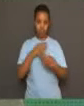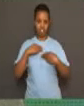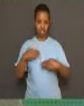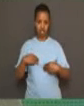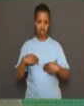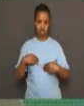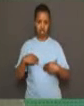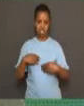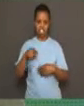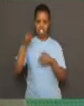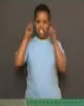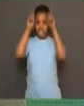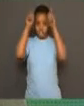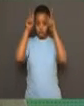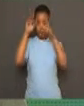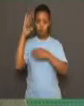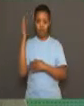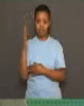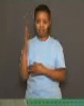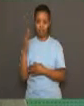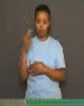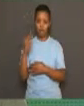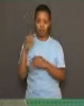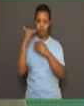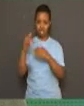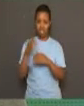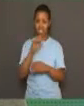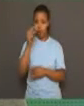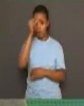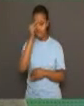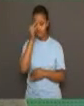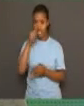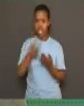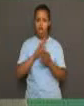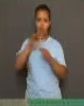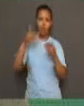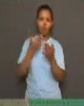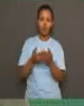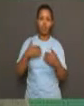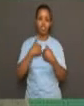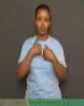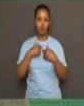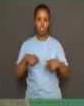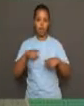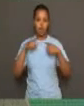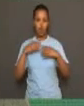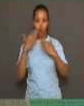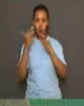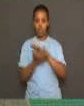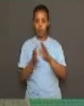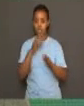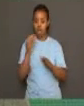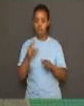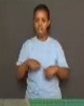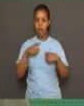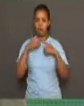size, and intelligence are all things that affect the way the animal lives and